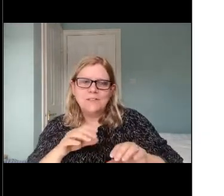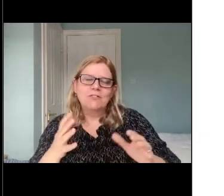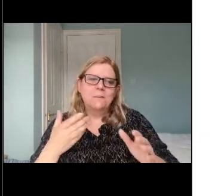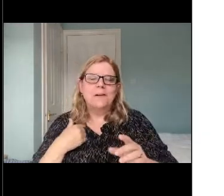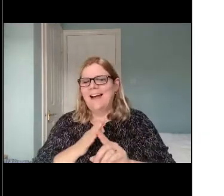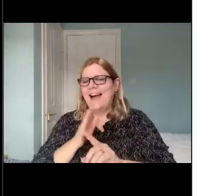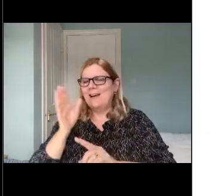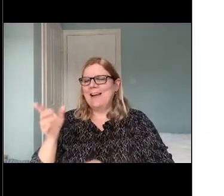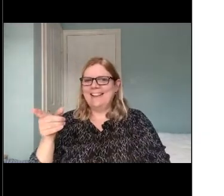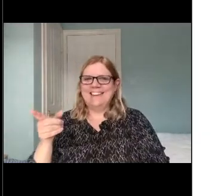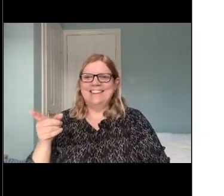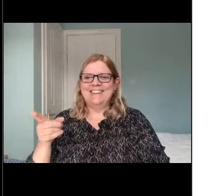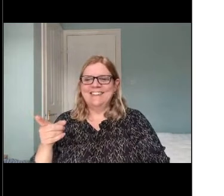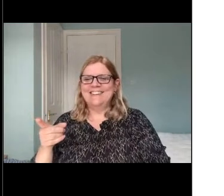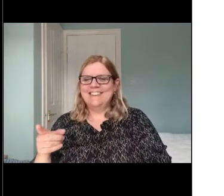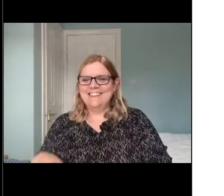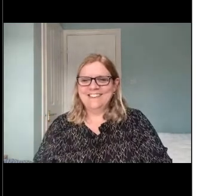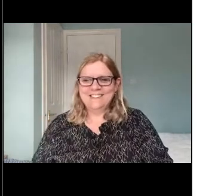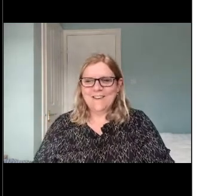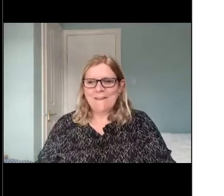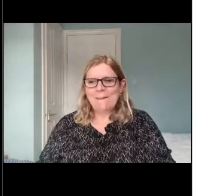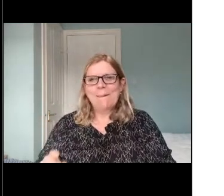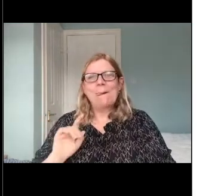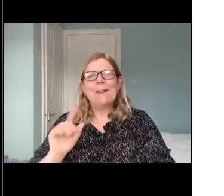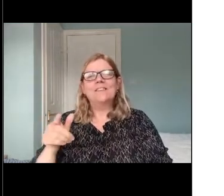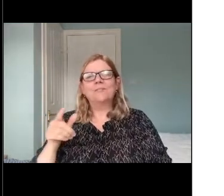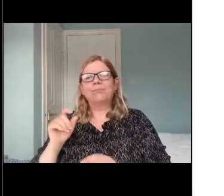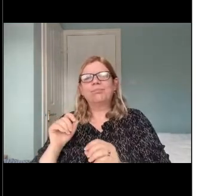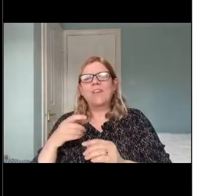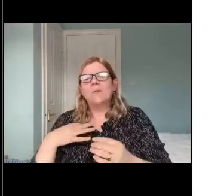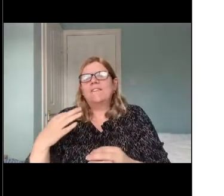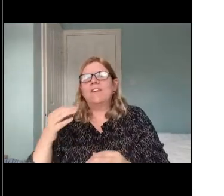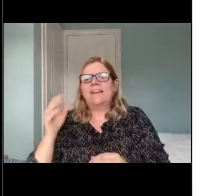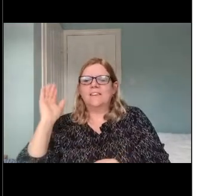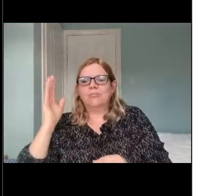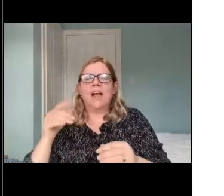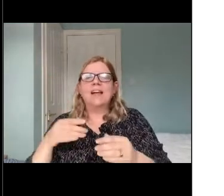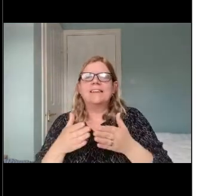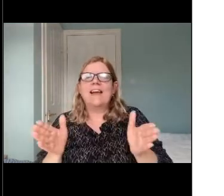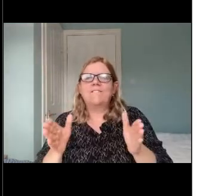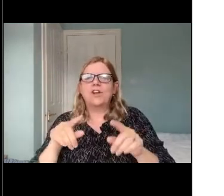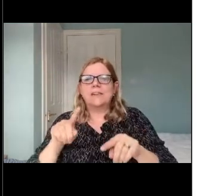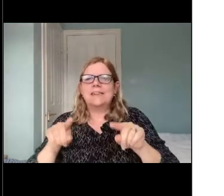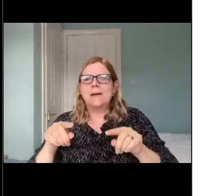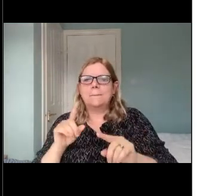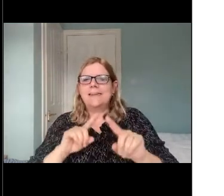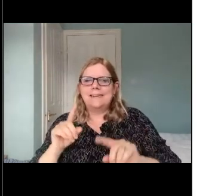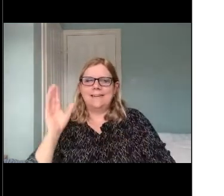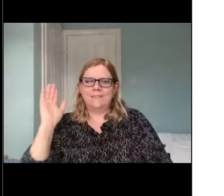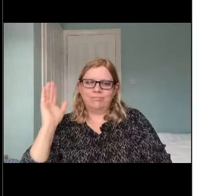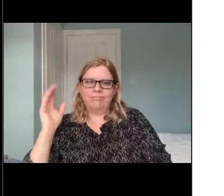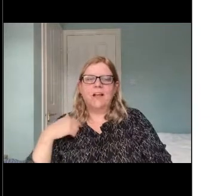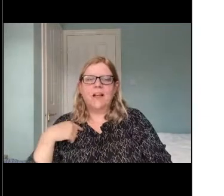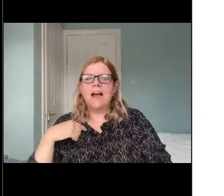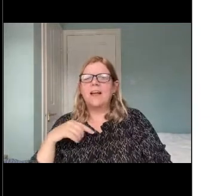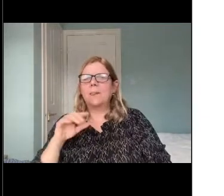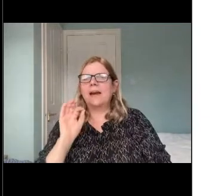Physics. I know, sorry, chemists, but yeah, we went to the Institute of Physics first. And we were invited to speak at